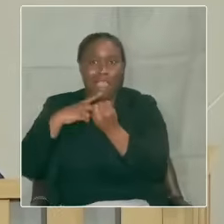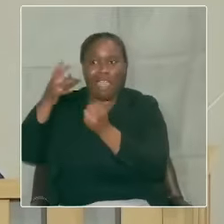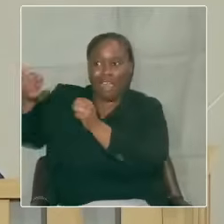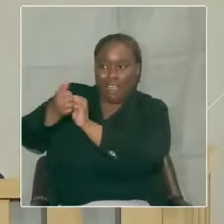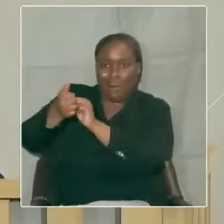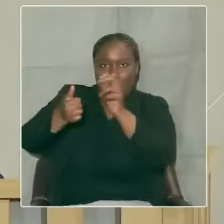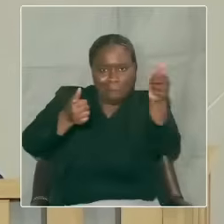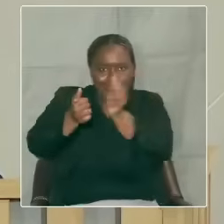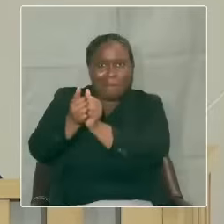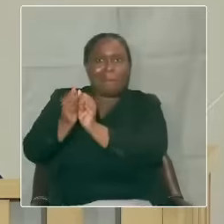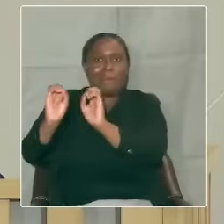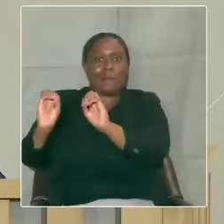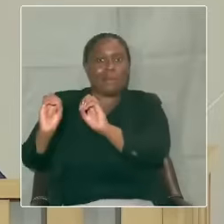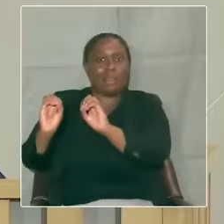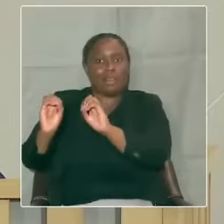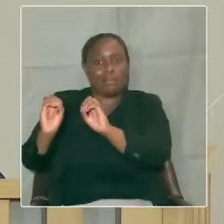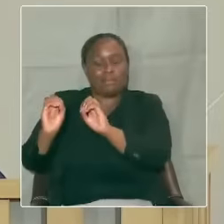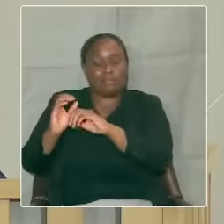board. Because,